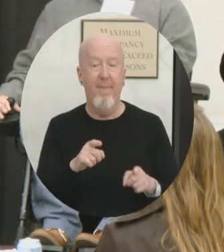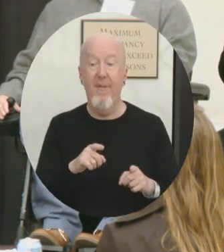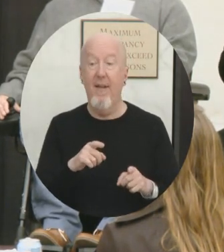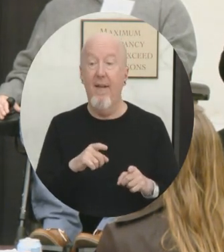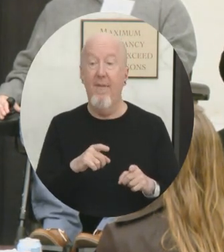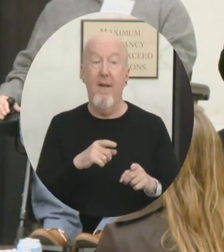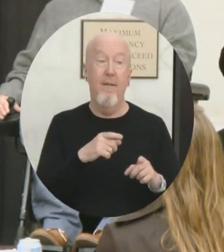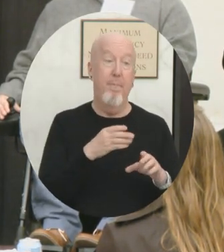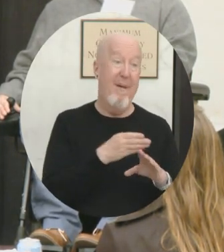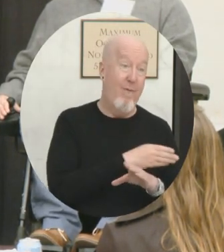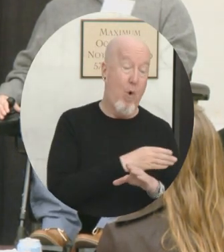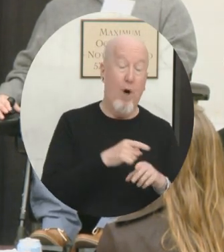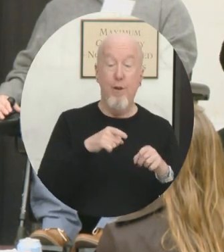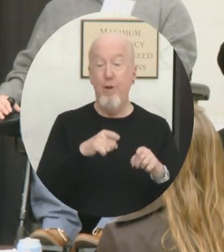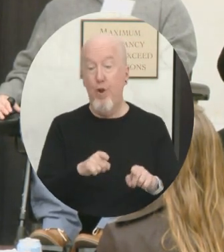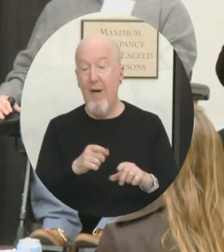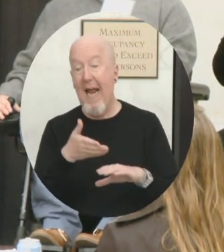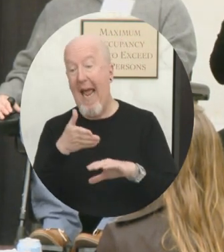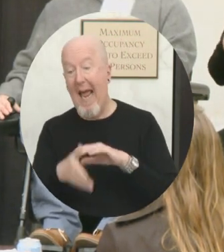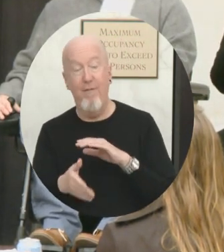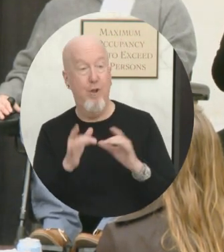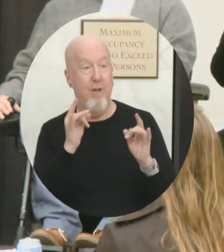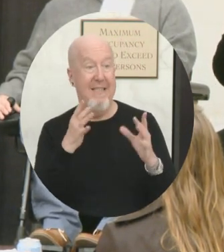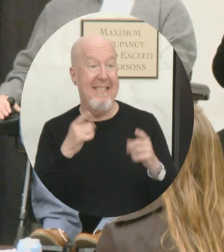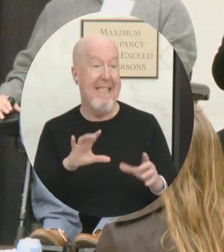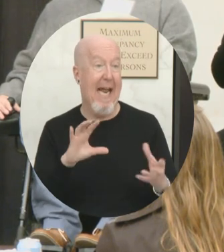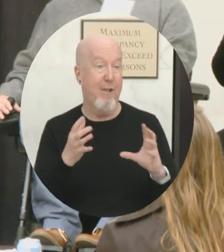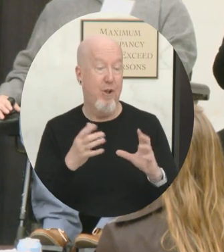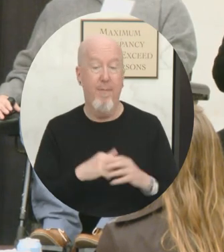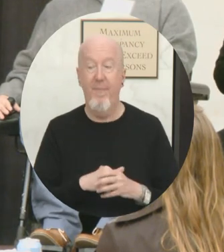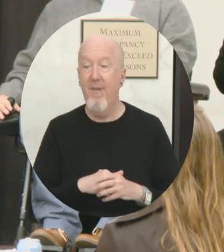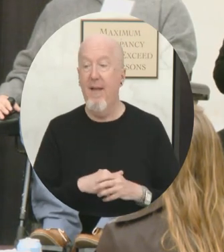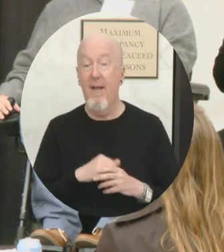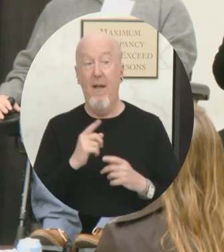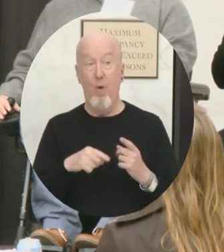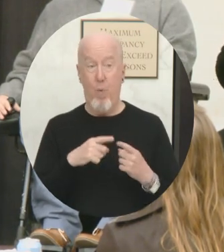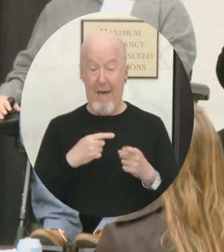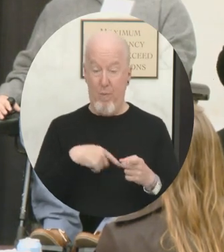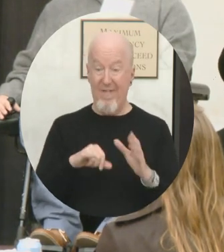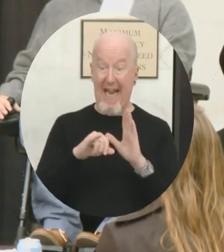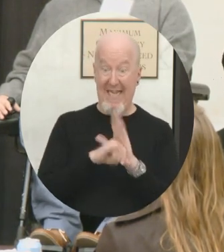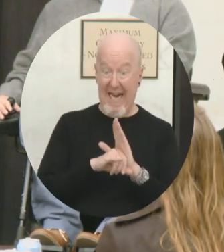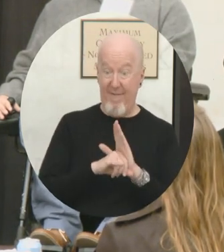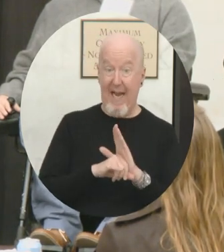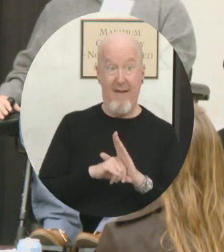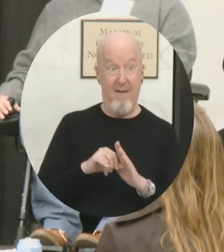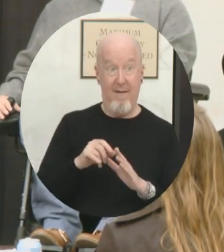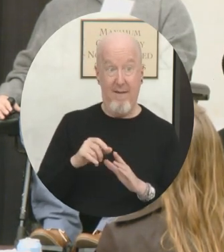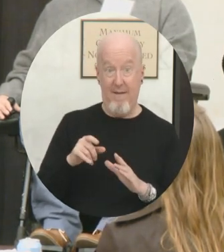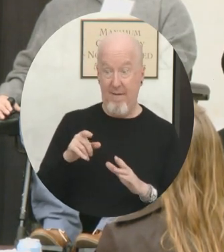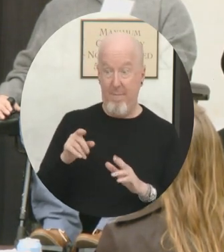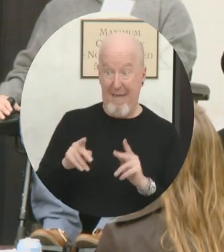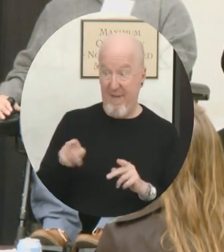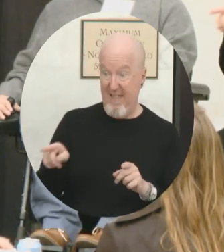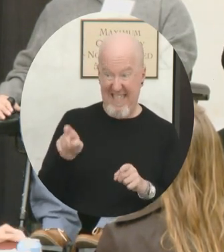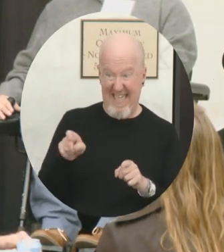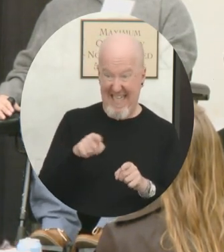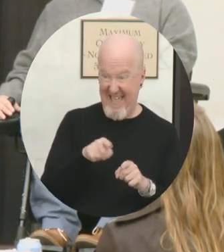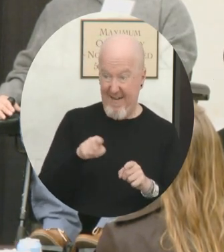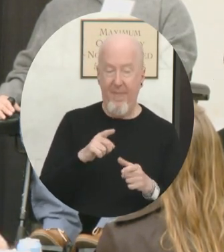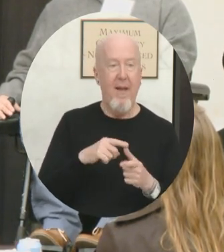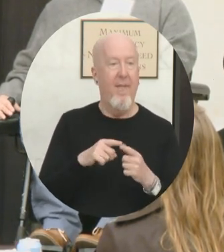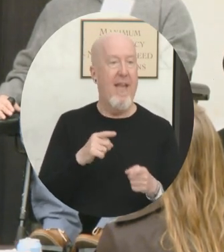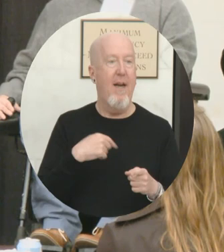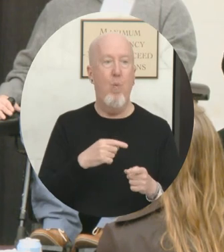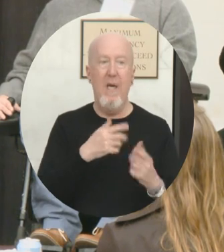before, during, or after a disaster. And once we've identified what that is, we integrate it within everything